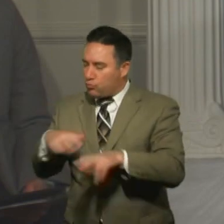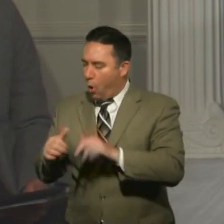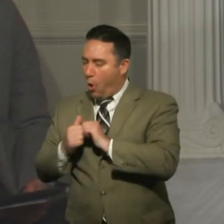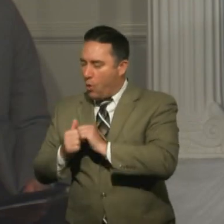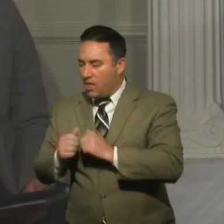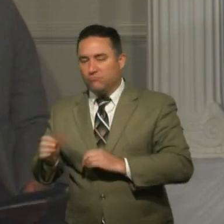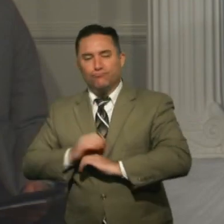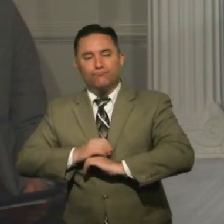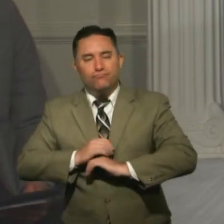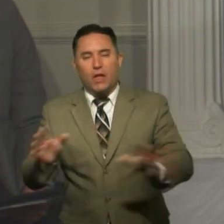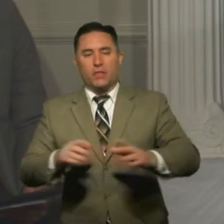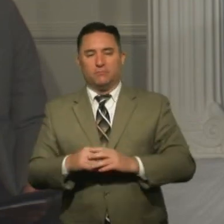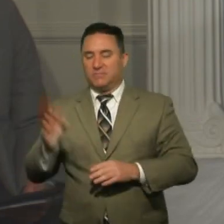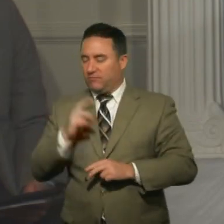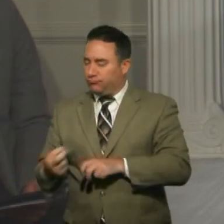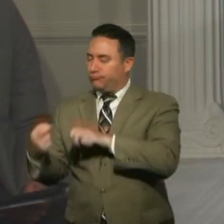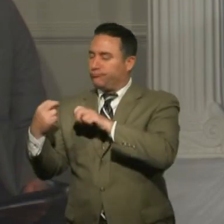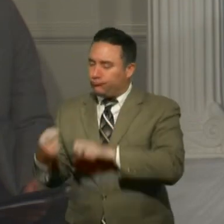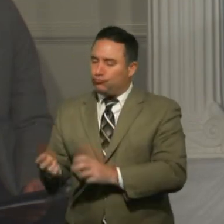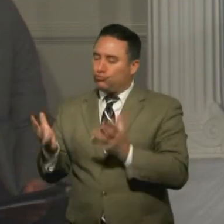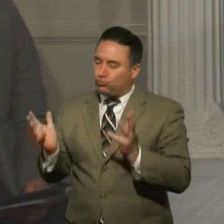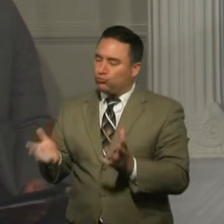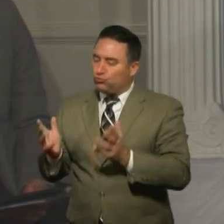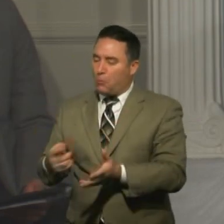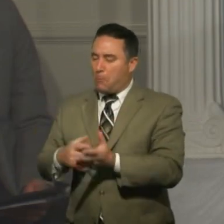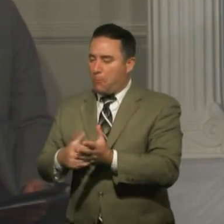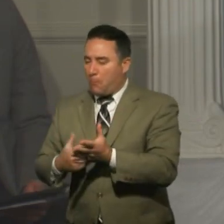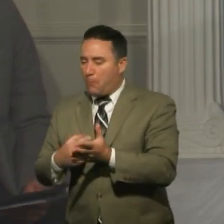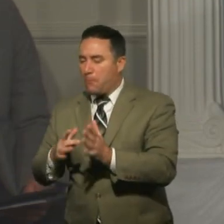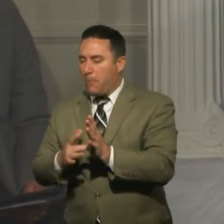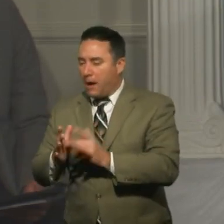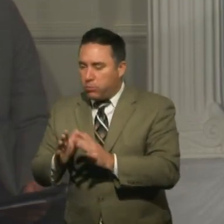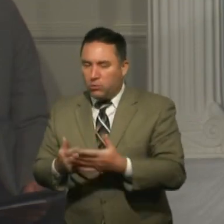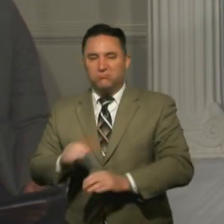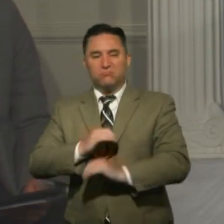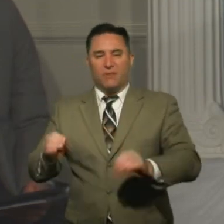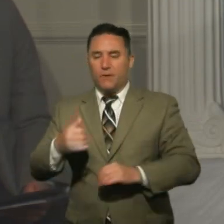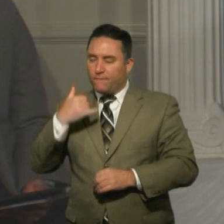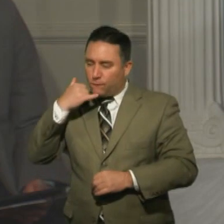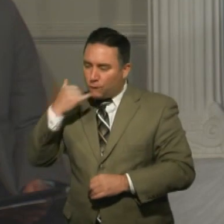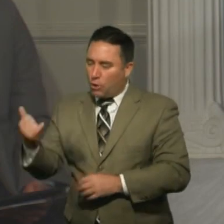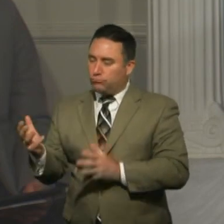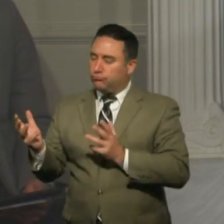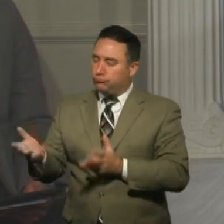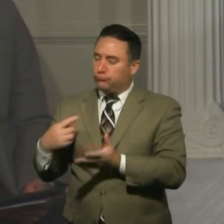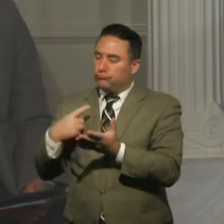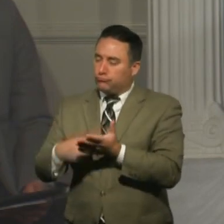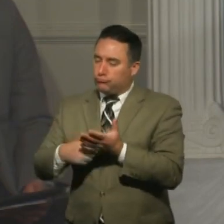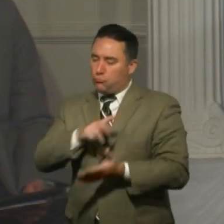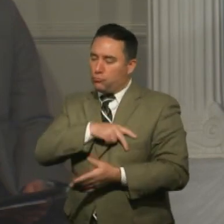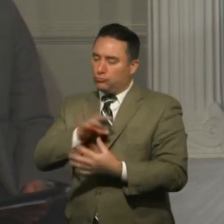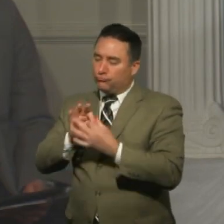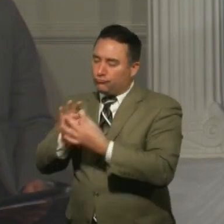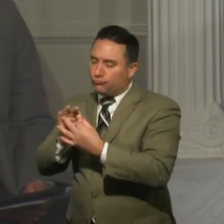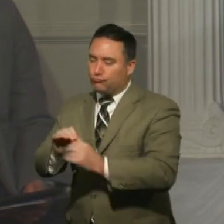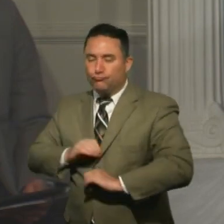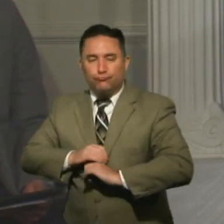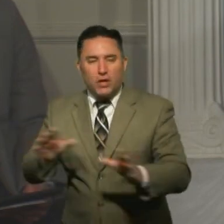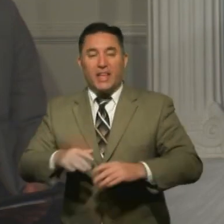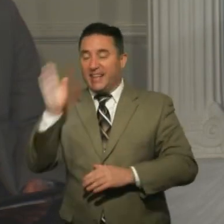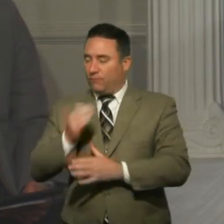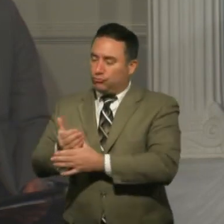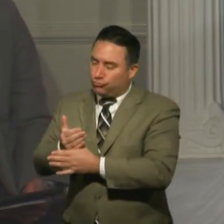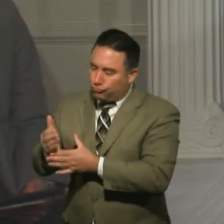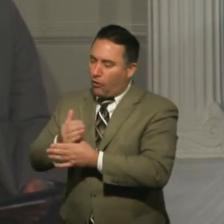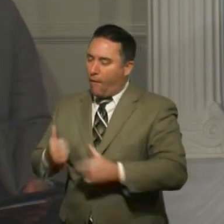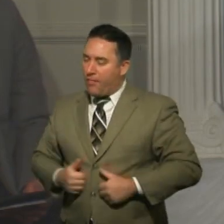her, never sat down and discussed the Bible, never had a phone call where we discussed personal relationship, never